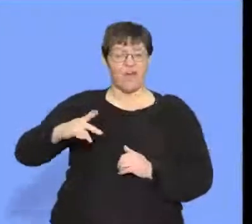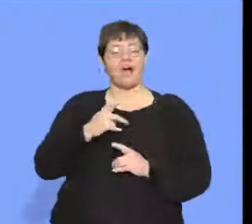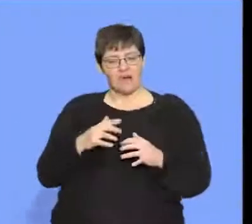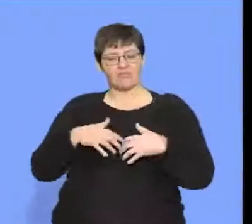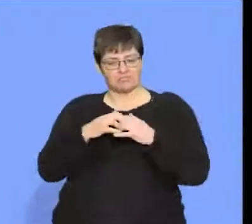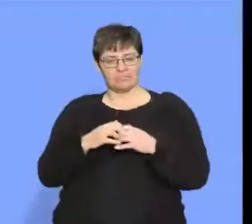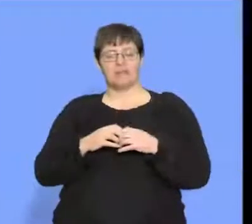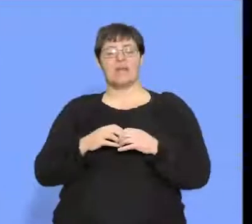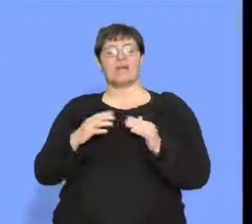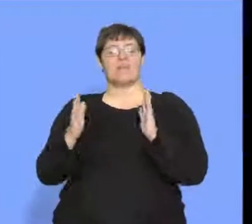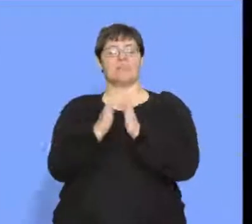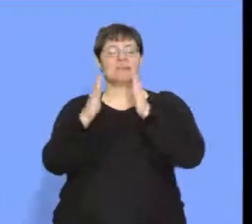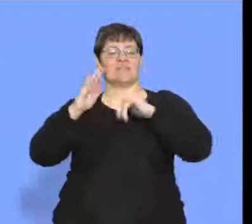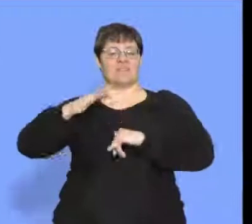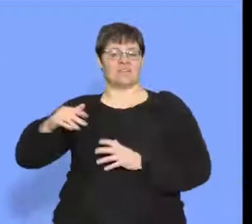a magnetic wave